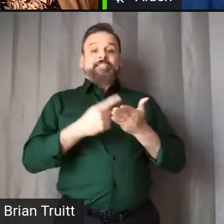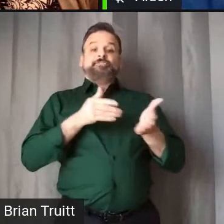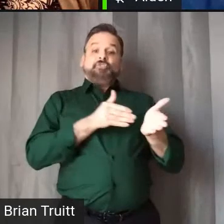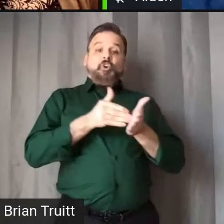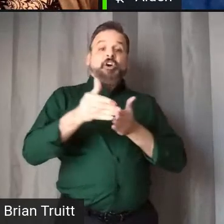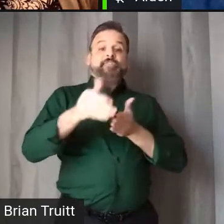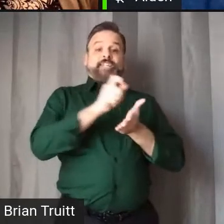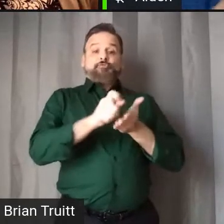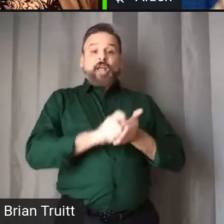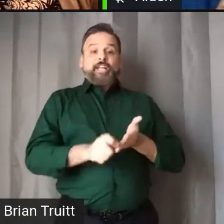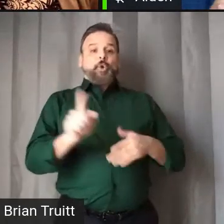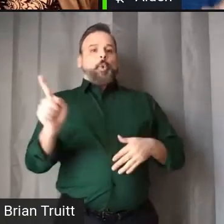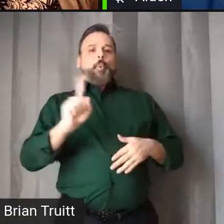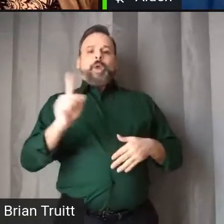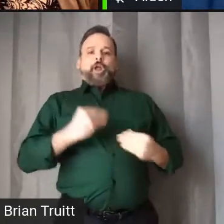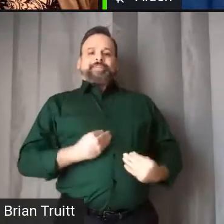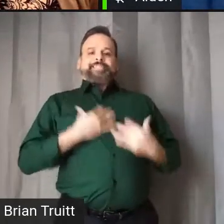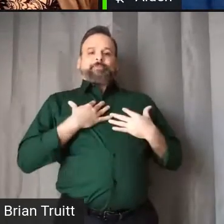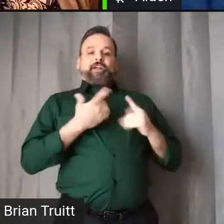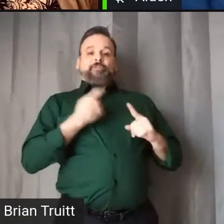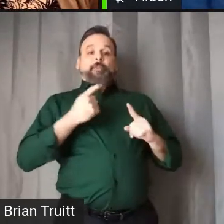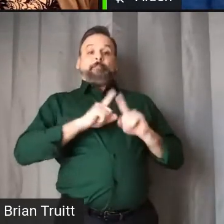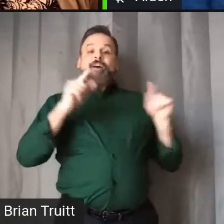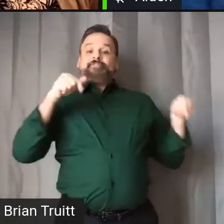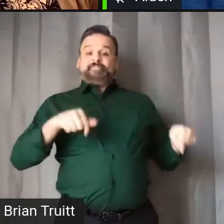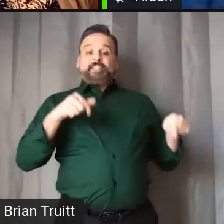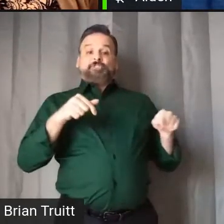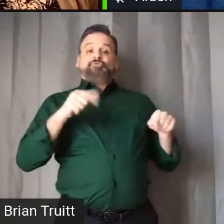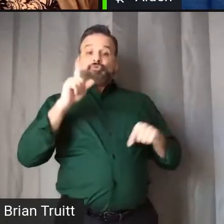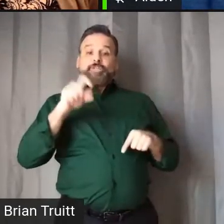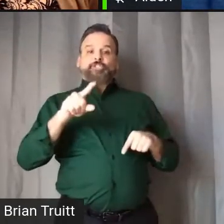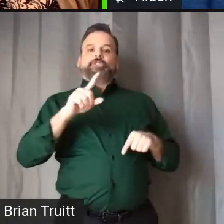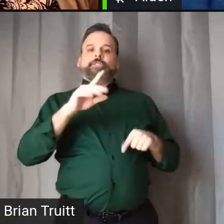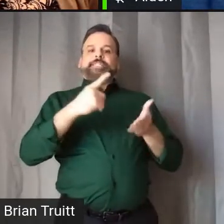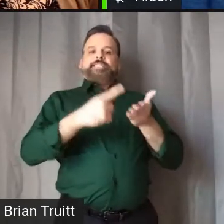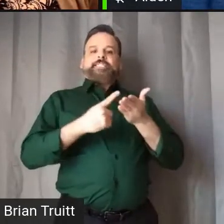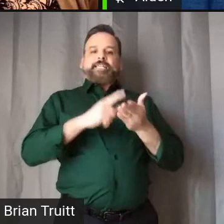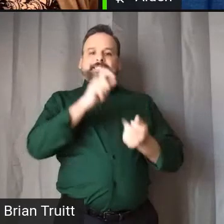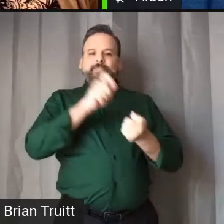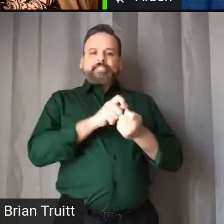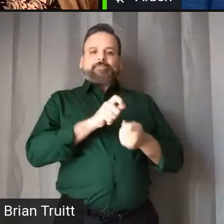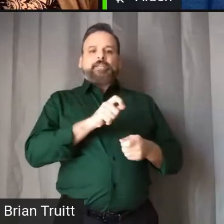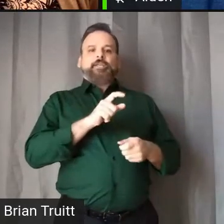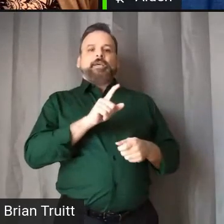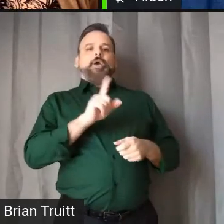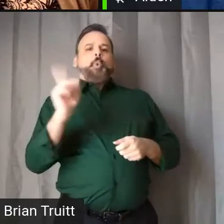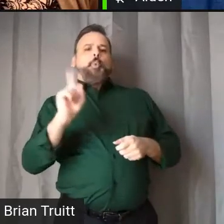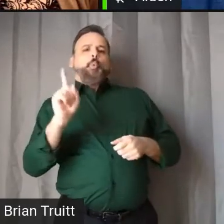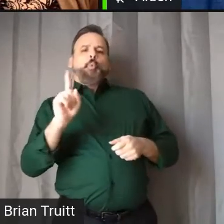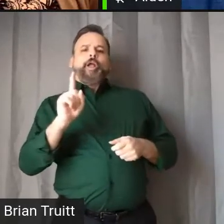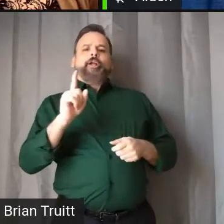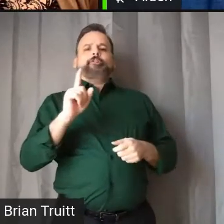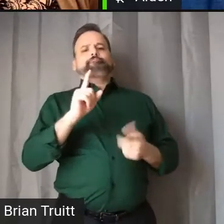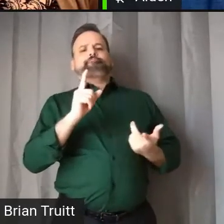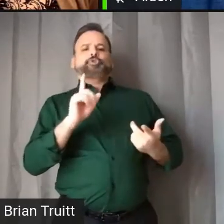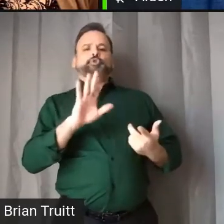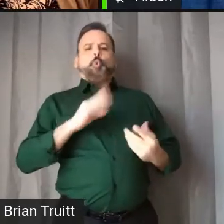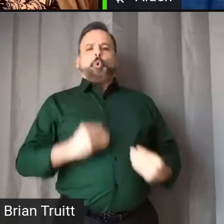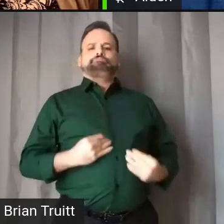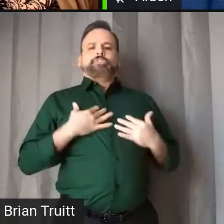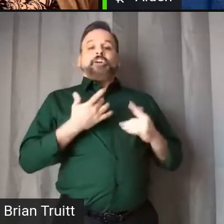in writing, which is where we get inspiration. But for this one, we're going to talk specifically about where did you draw inspiration for your